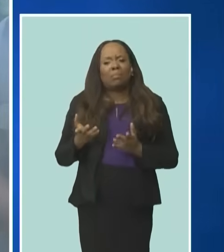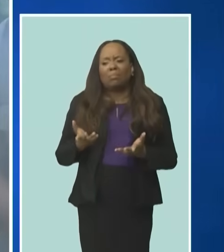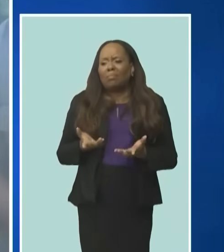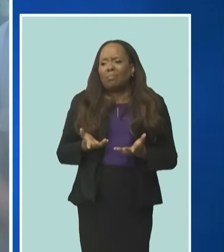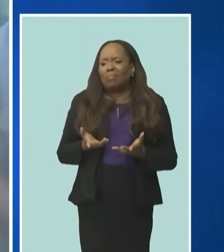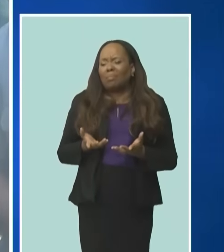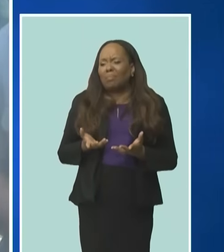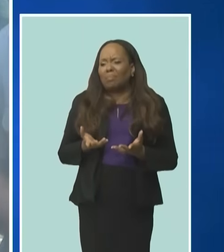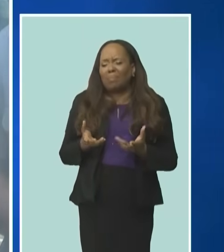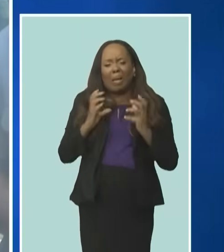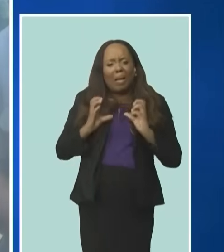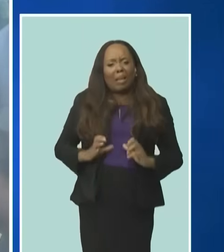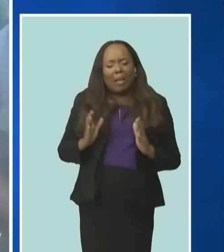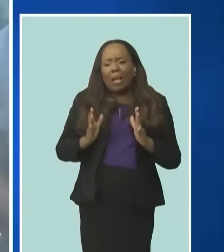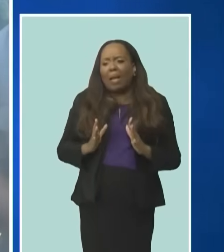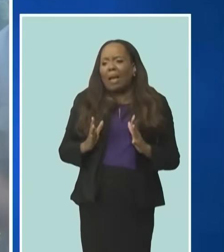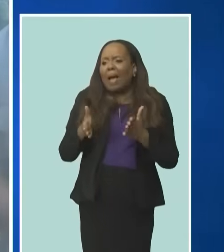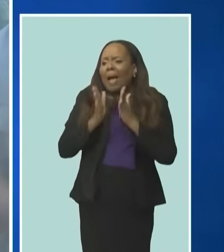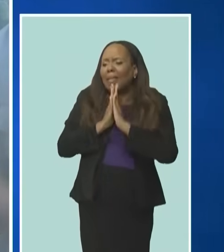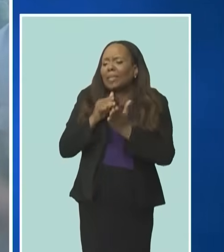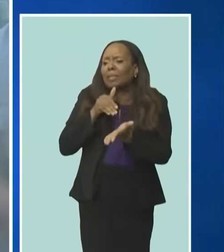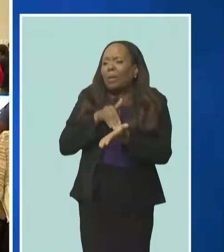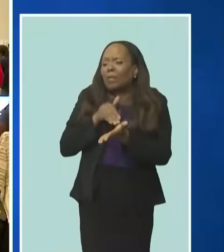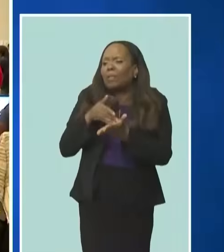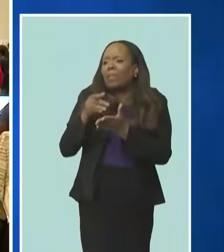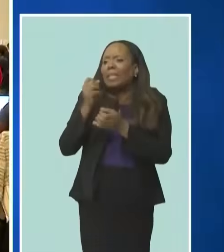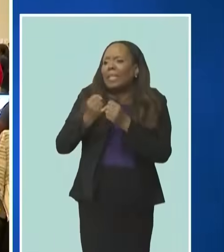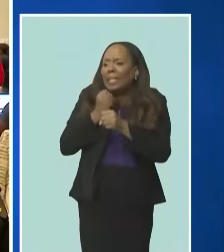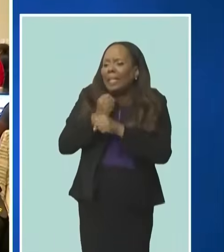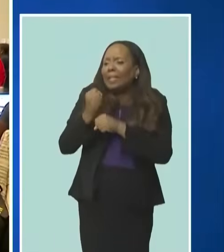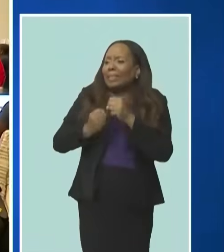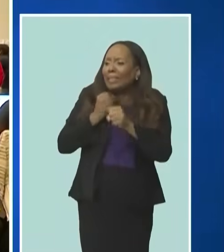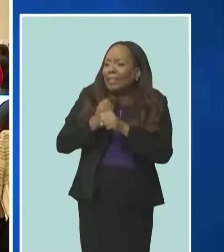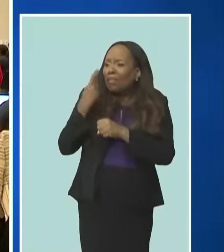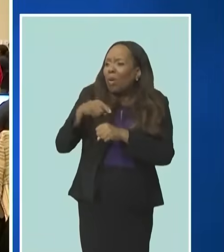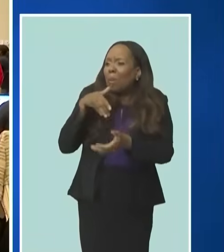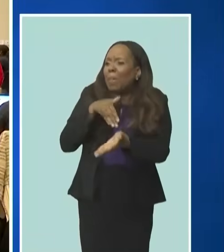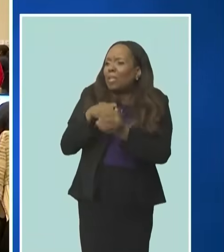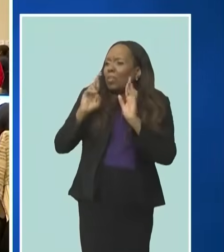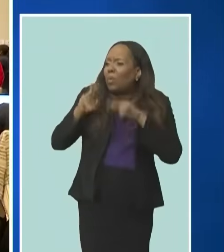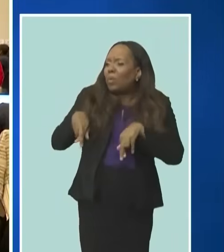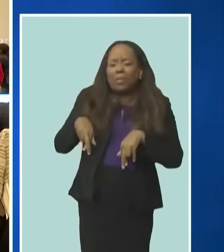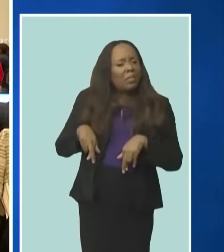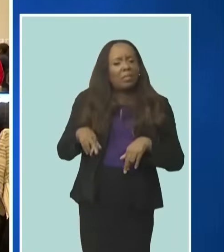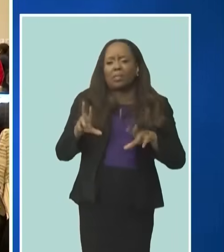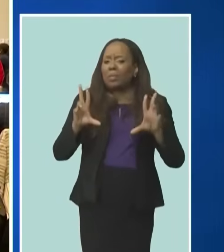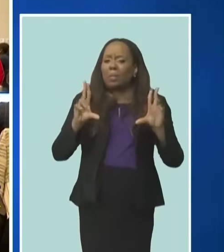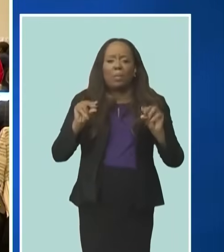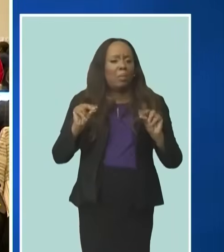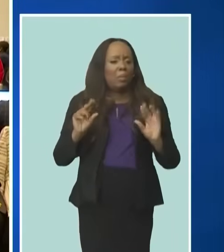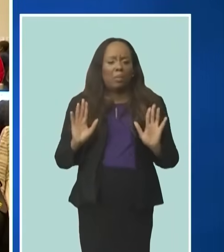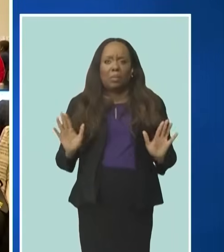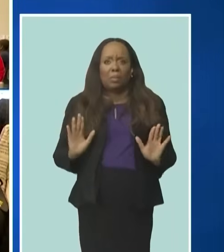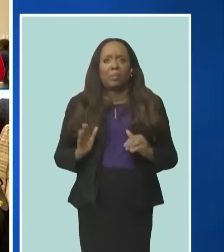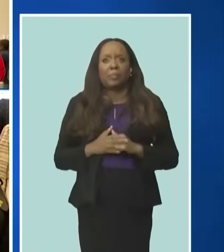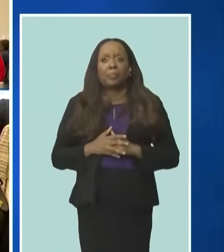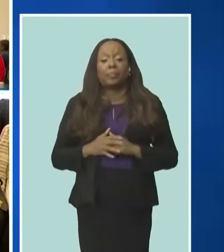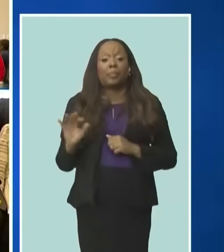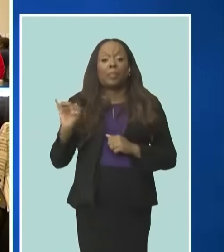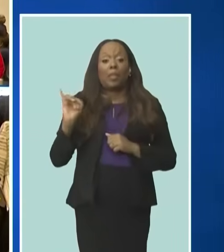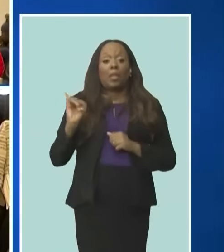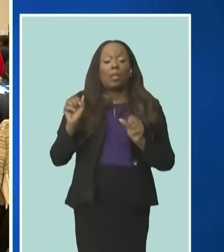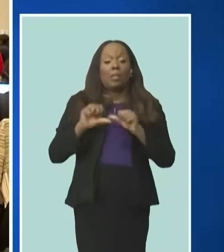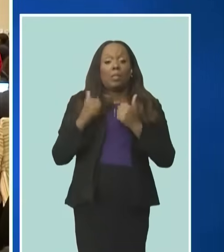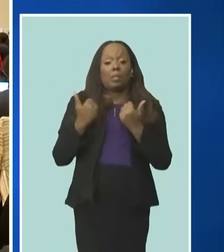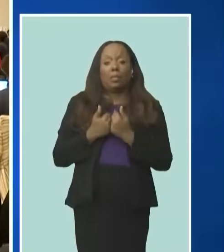for years for a medical report. Meanwhile, the General Insurance Association of Barbados is working with the